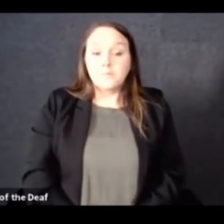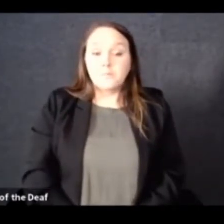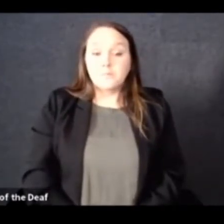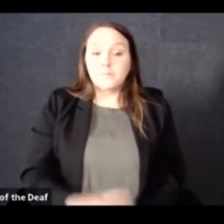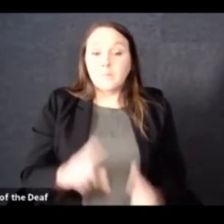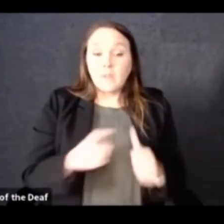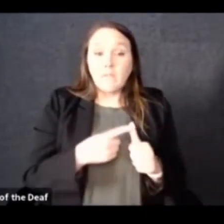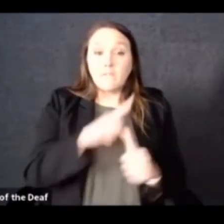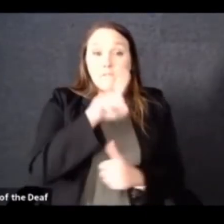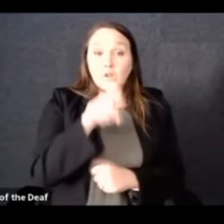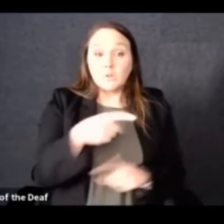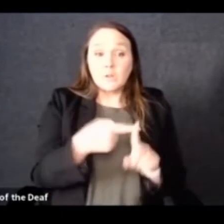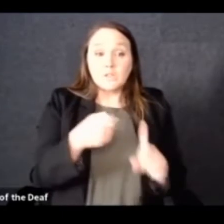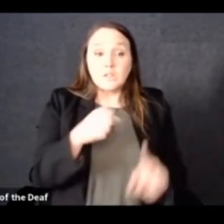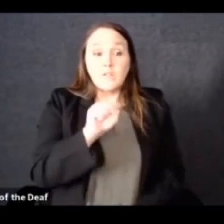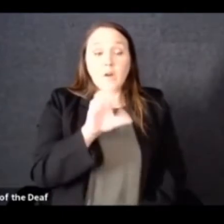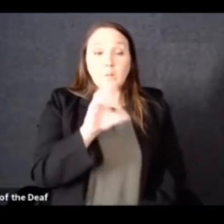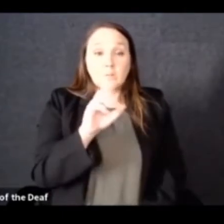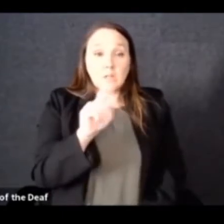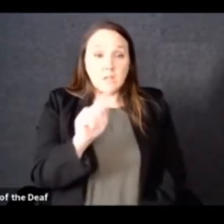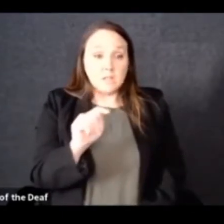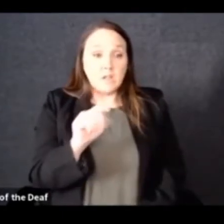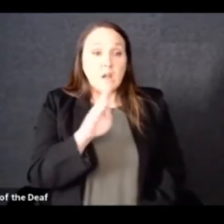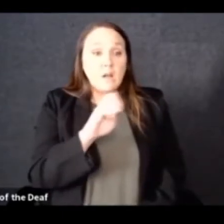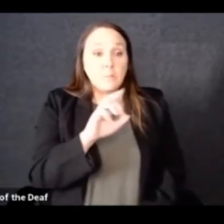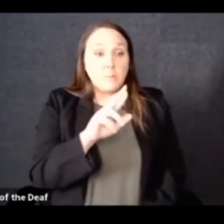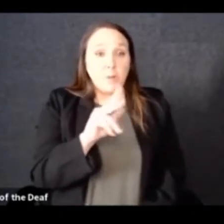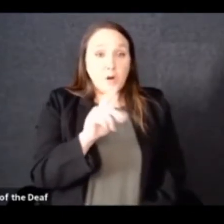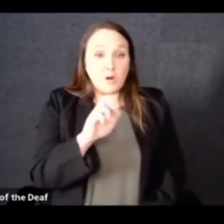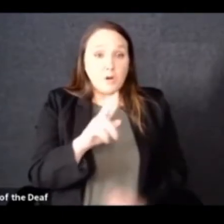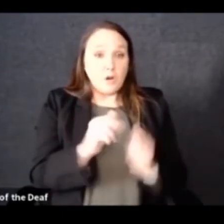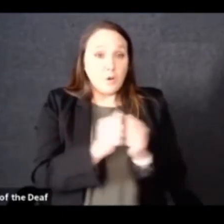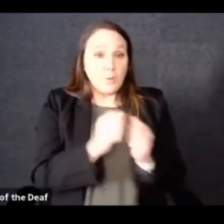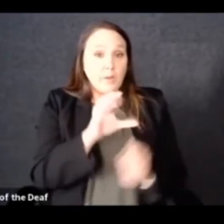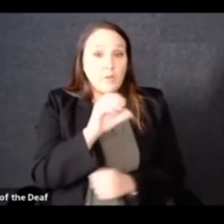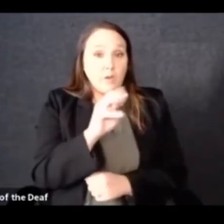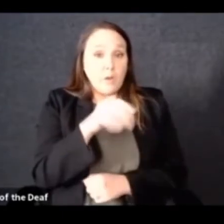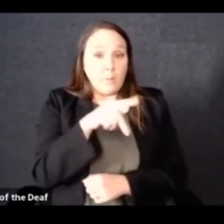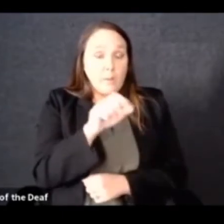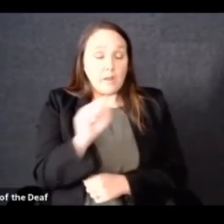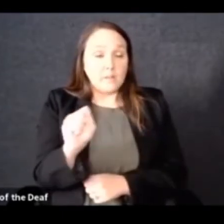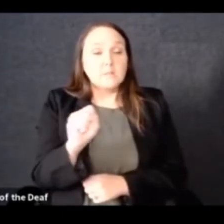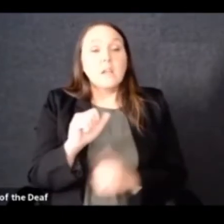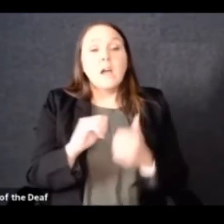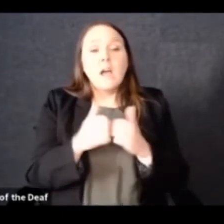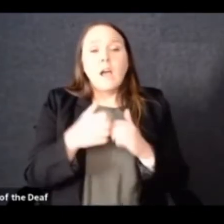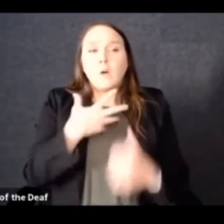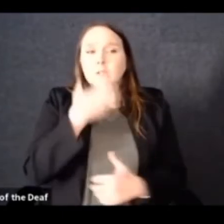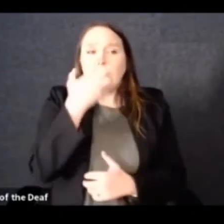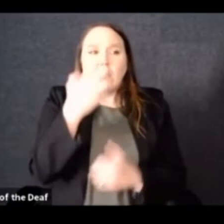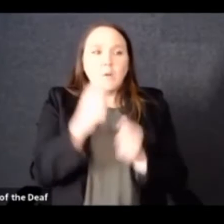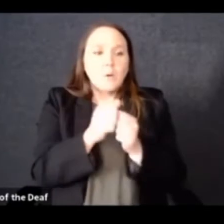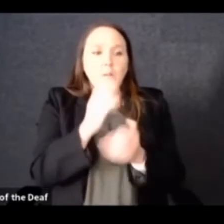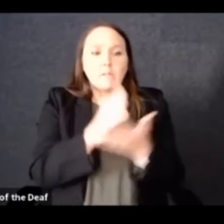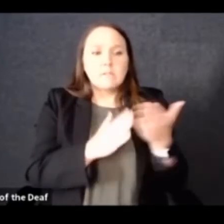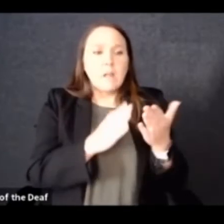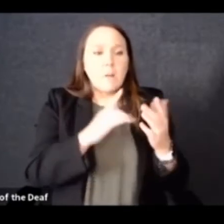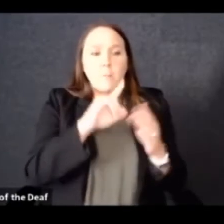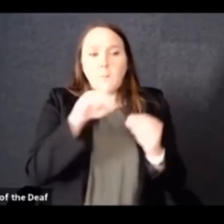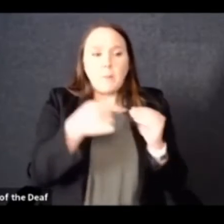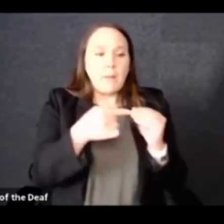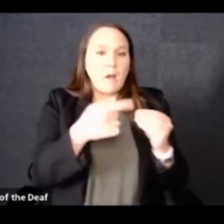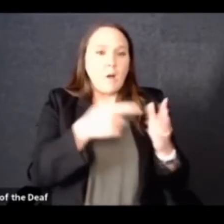First question we have is from Scott Barker with Compass. How has the anger among some over mandates